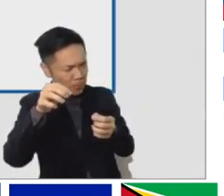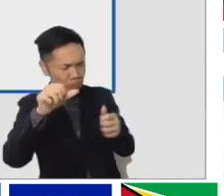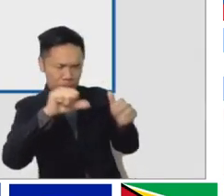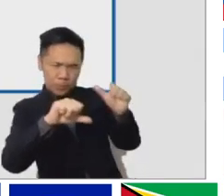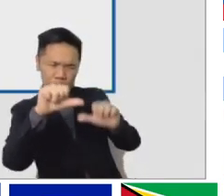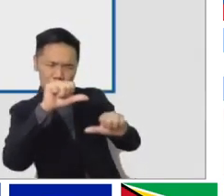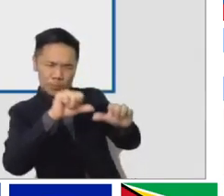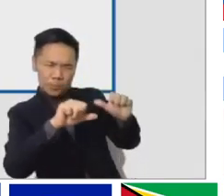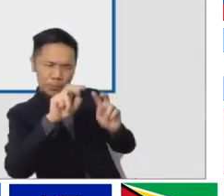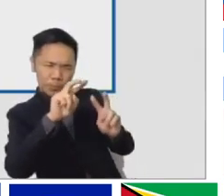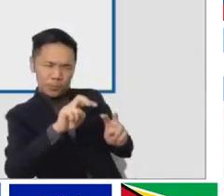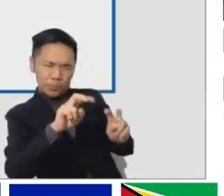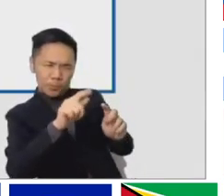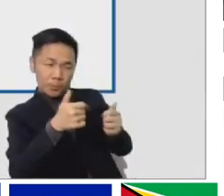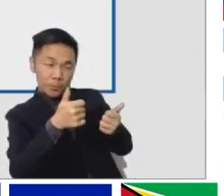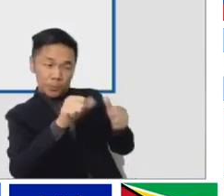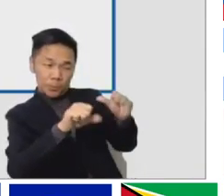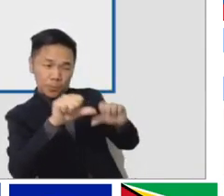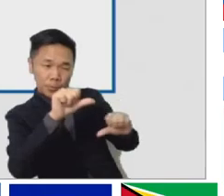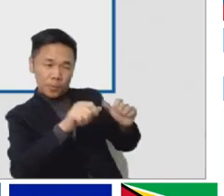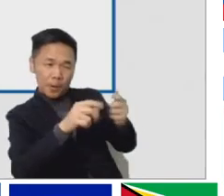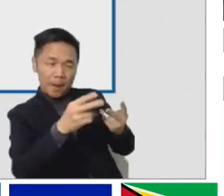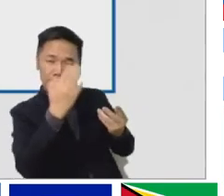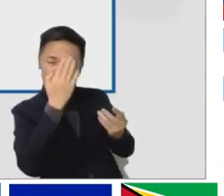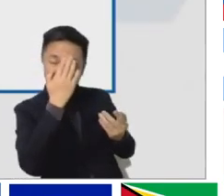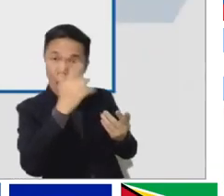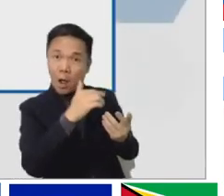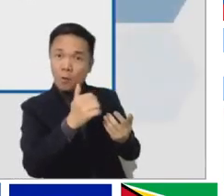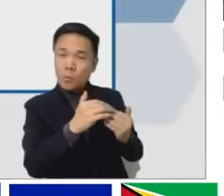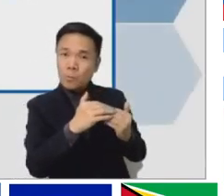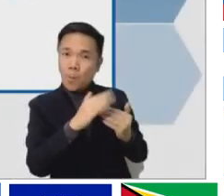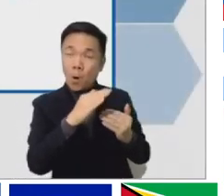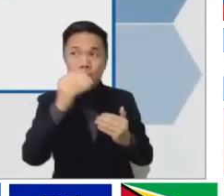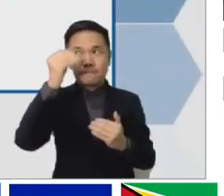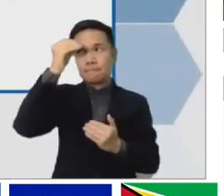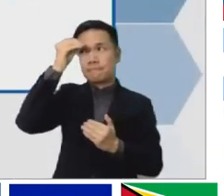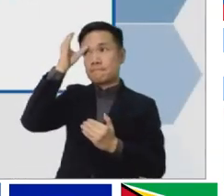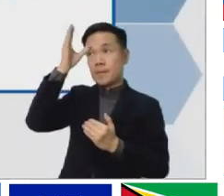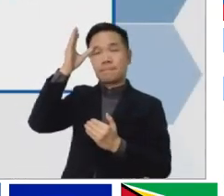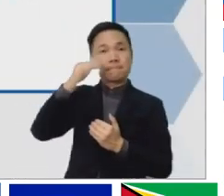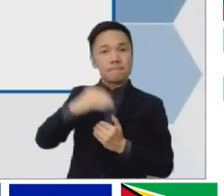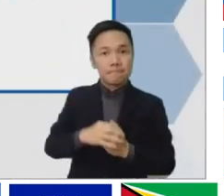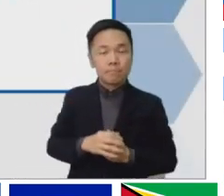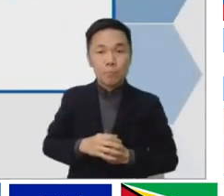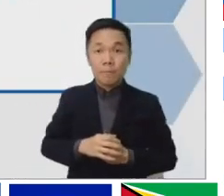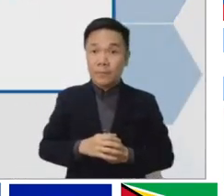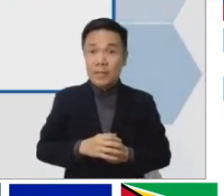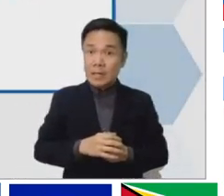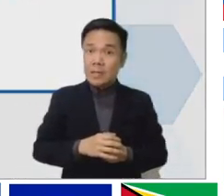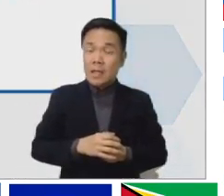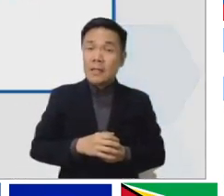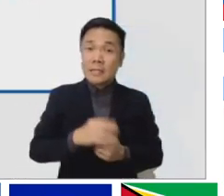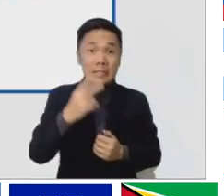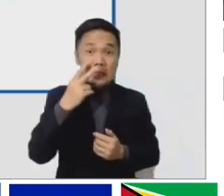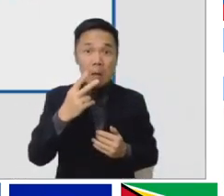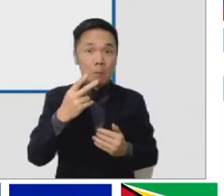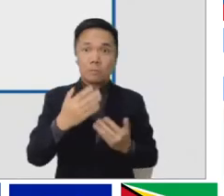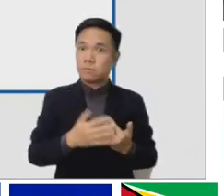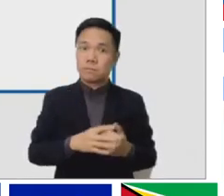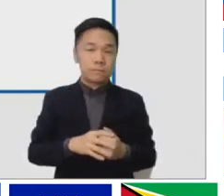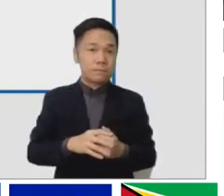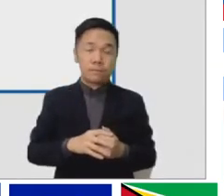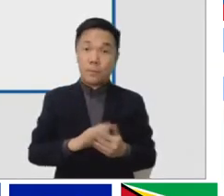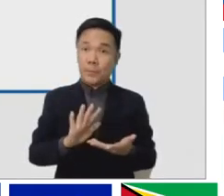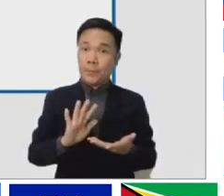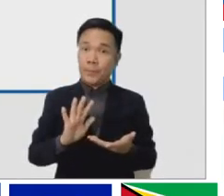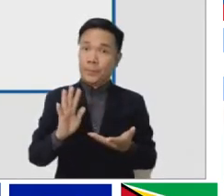this. We are in an unprecedented situation, in unprecedented times, and we need to work very closely